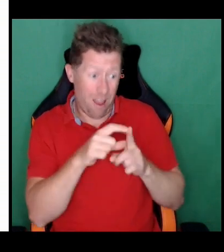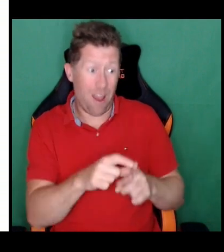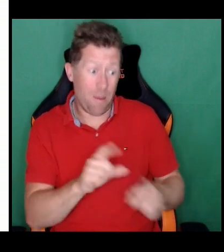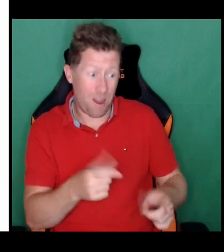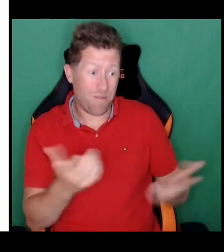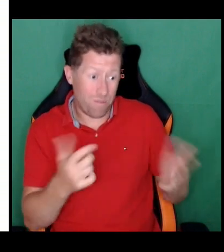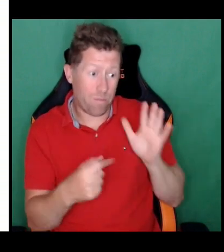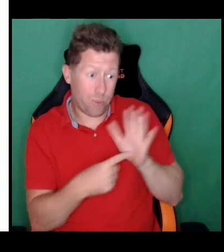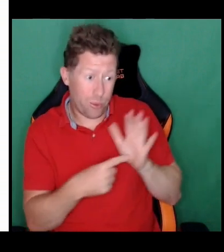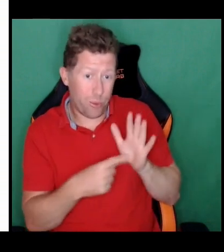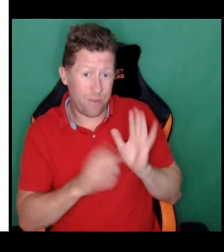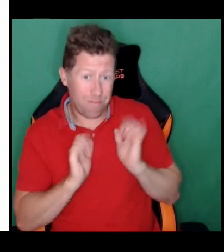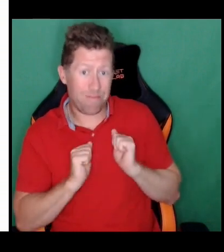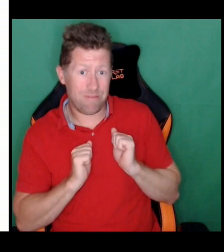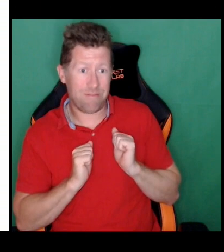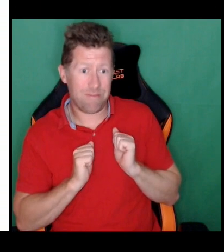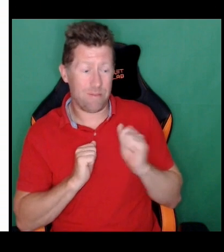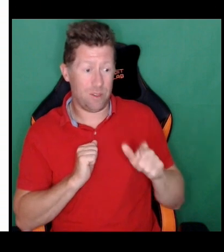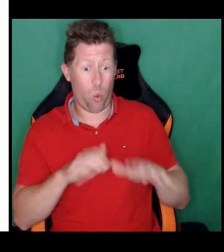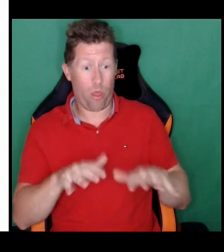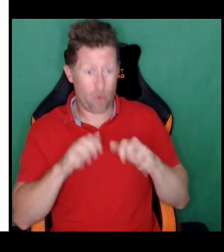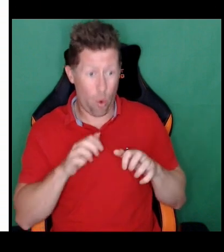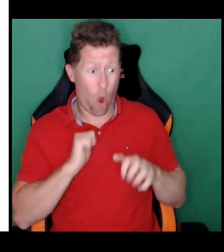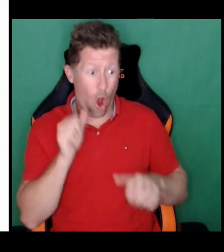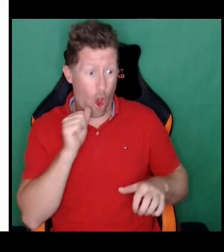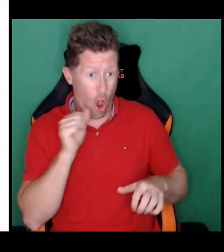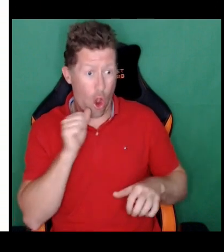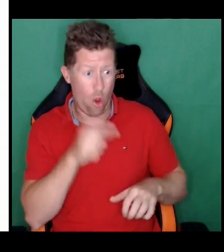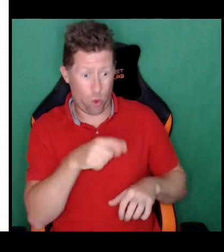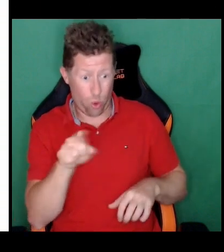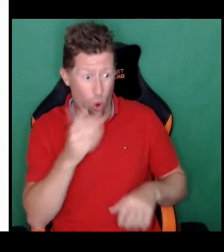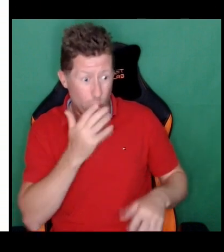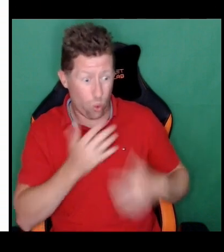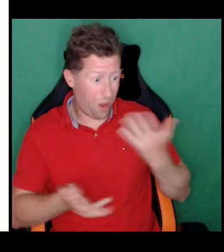they're experiencing withdrawal whilst we mandate that they attend school?